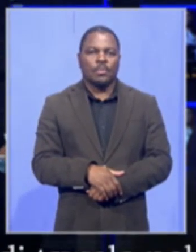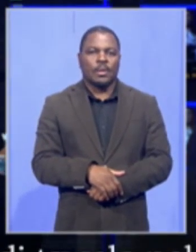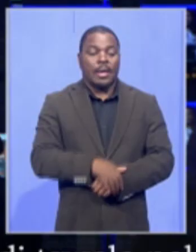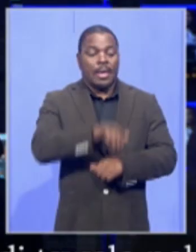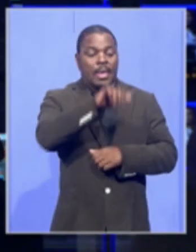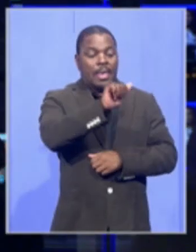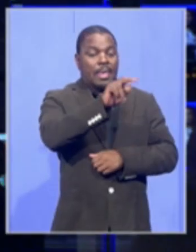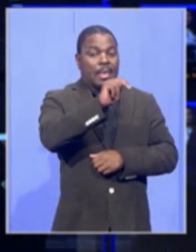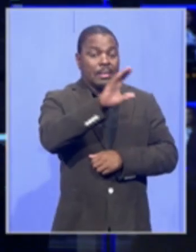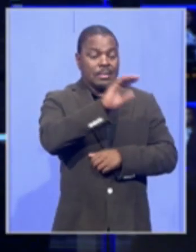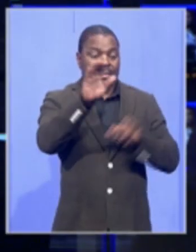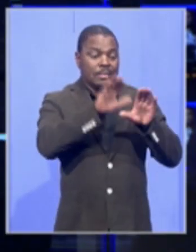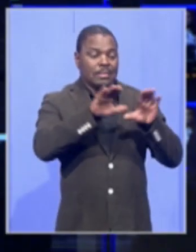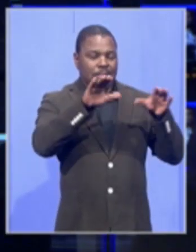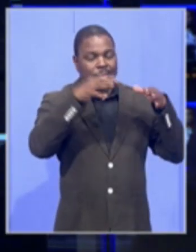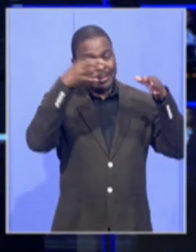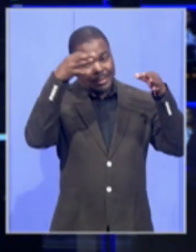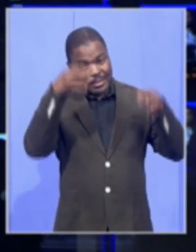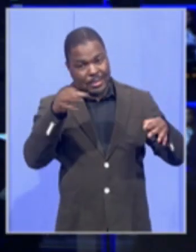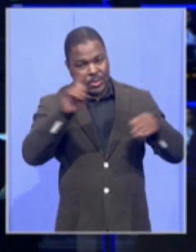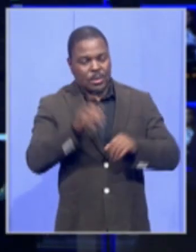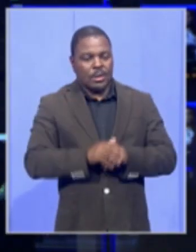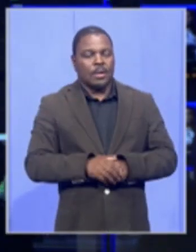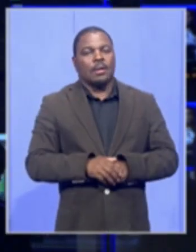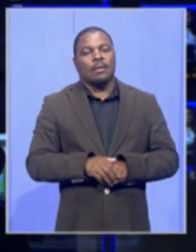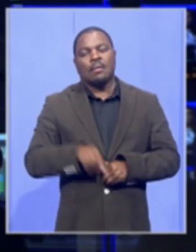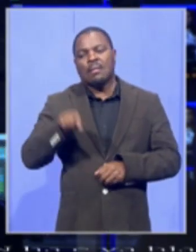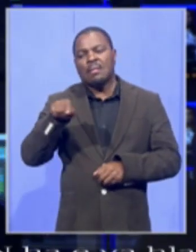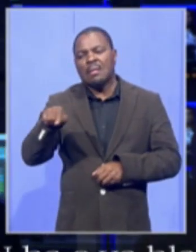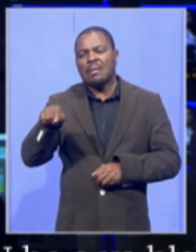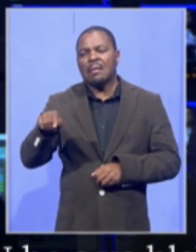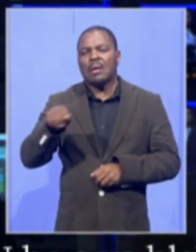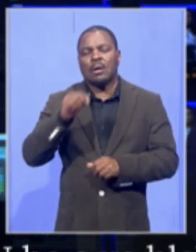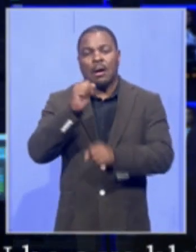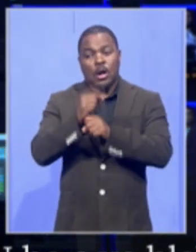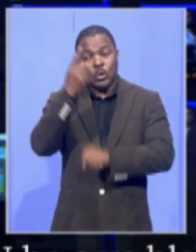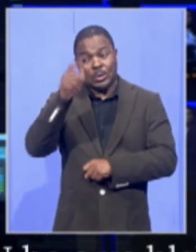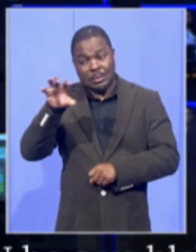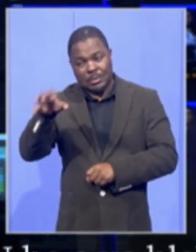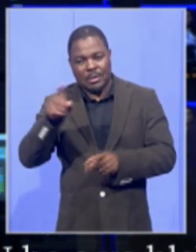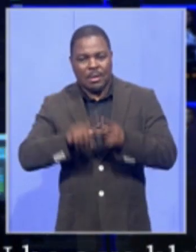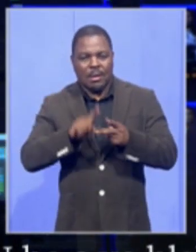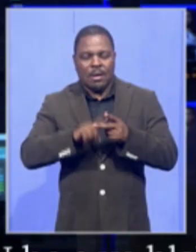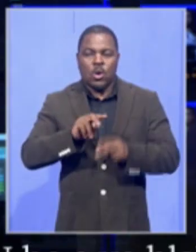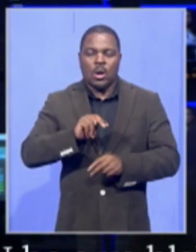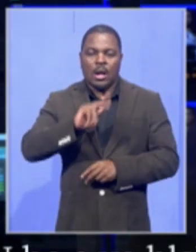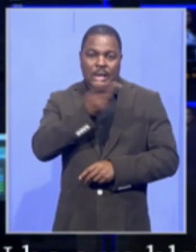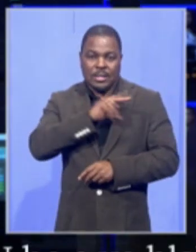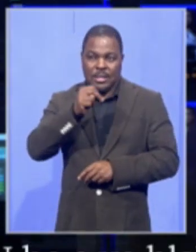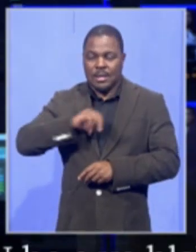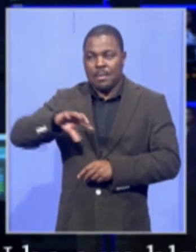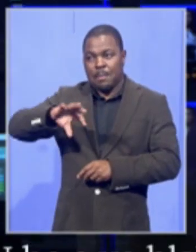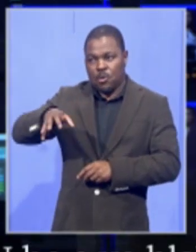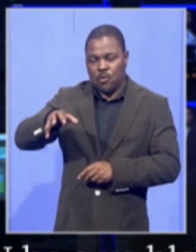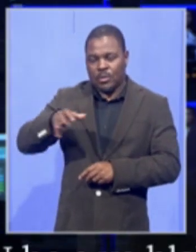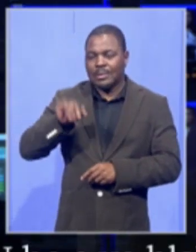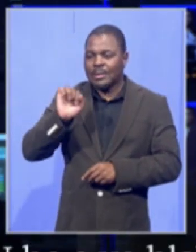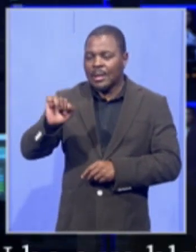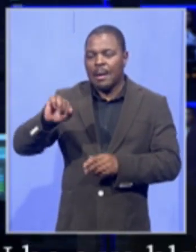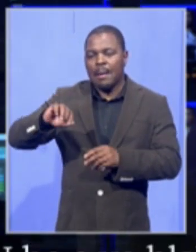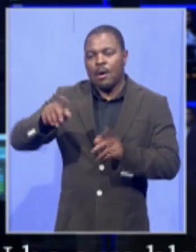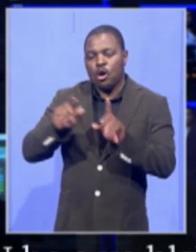Qeto ya ANC ya ho aha botjha dikomiti tsa yona tsa phethahatso diprovinseng tsa Gauteng le KwaZulu-Natal e